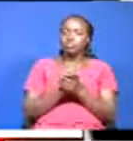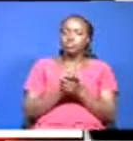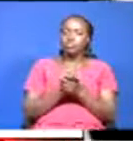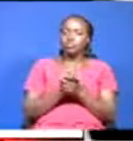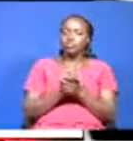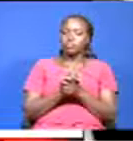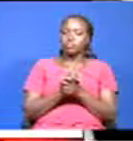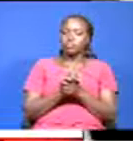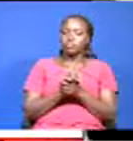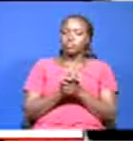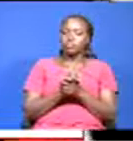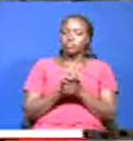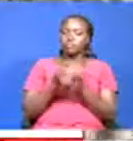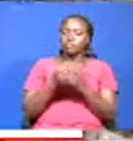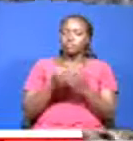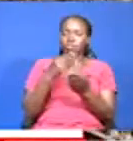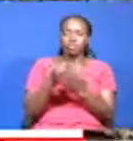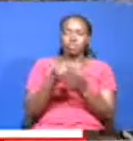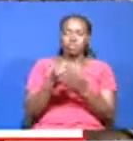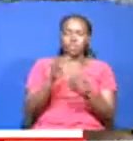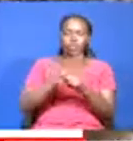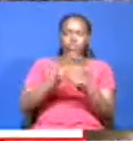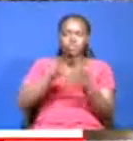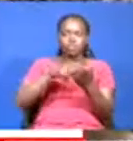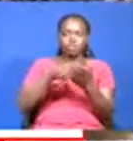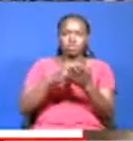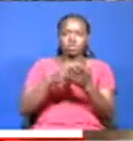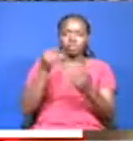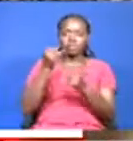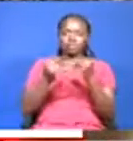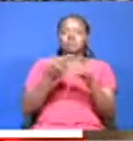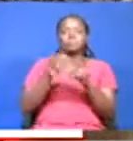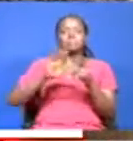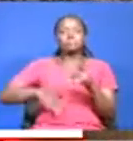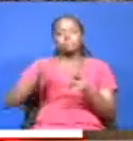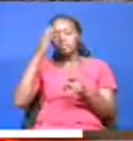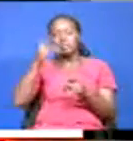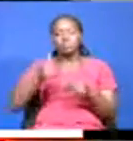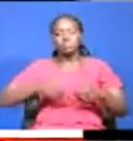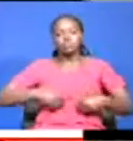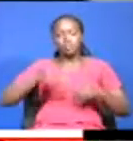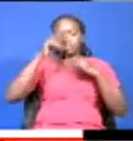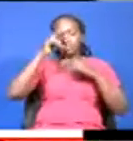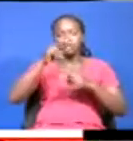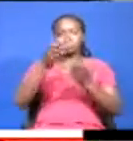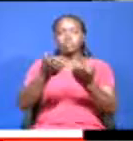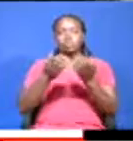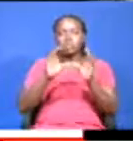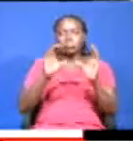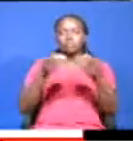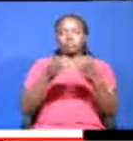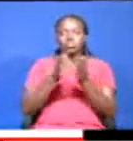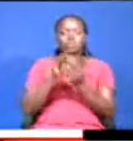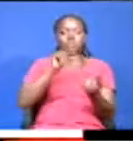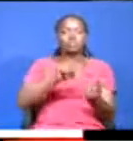there are many projects that were supposed to have been completed but were delayed, adding that the junior secondary will need classes and labs